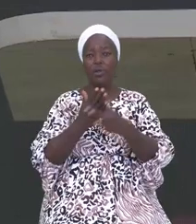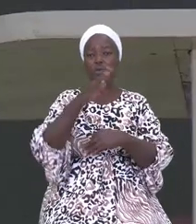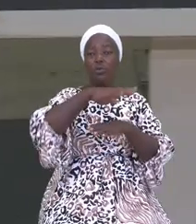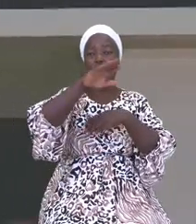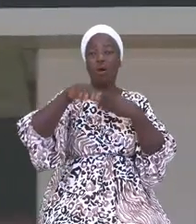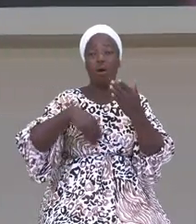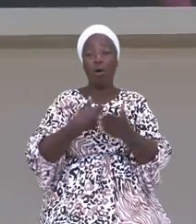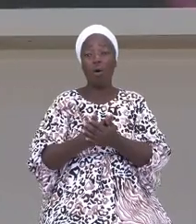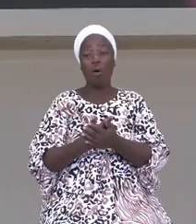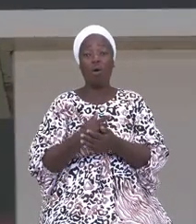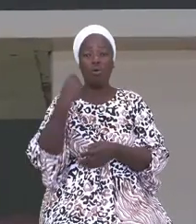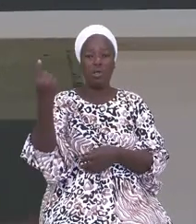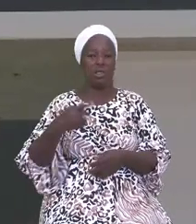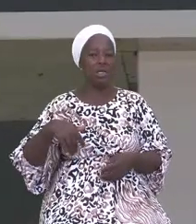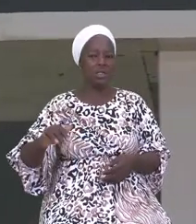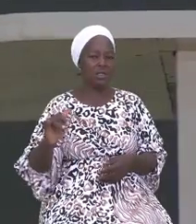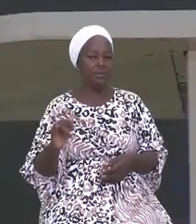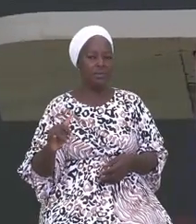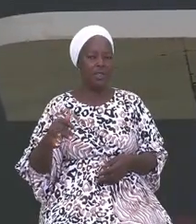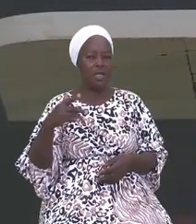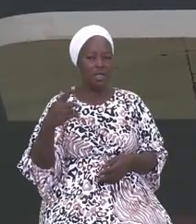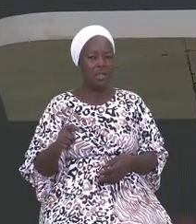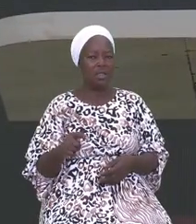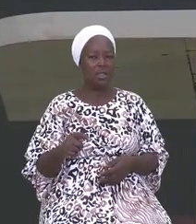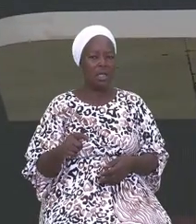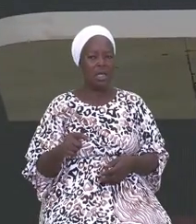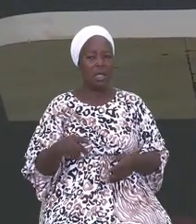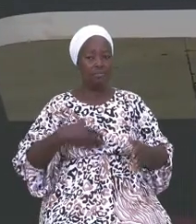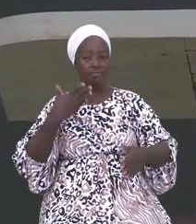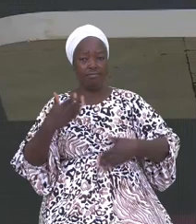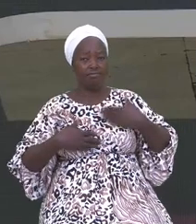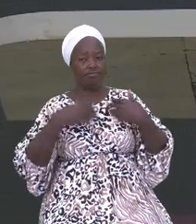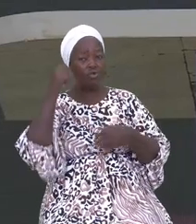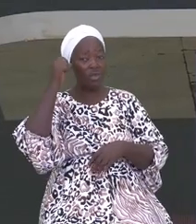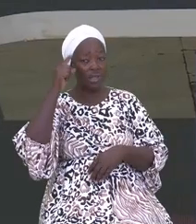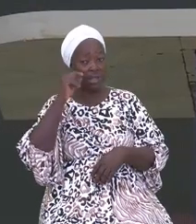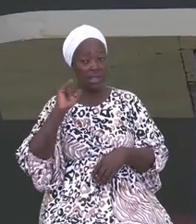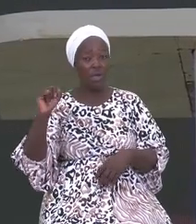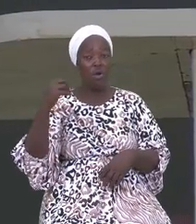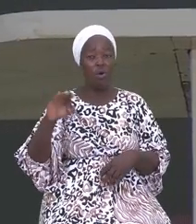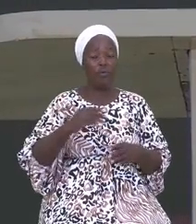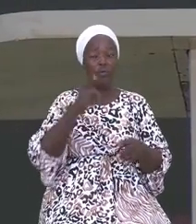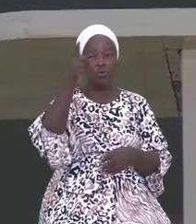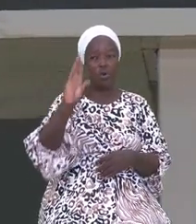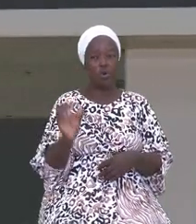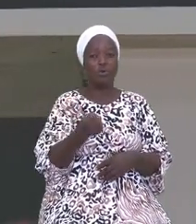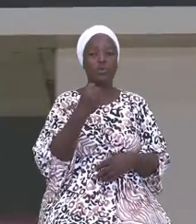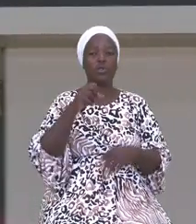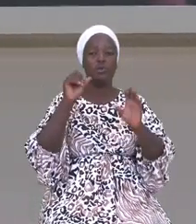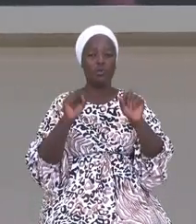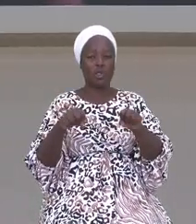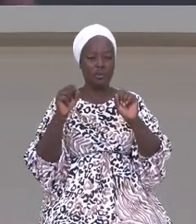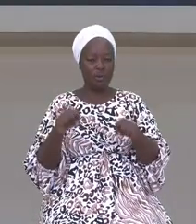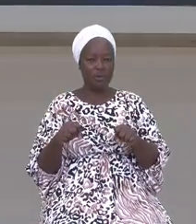throughout eternity. The delightful comprehension of God's possibilities. We're looking